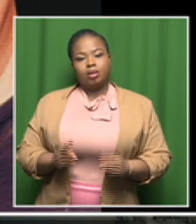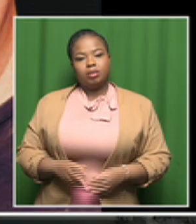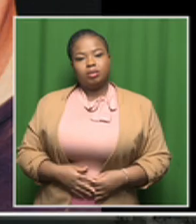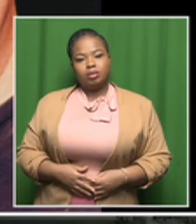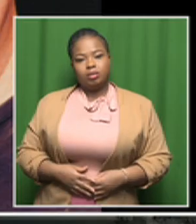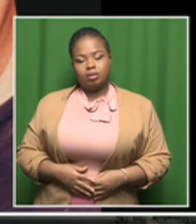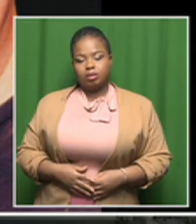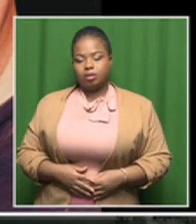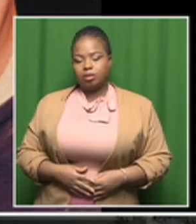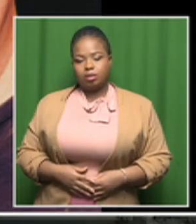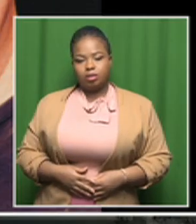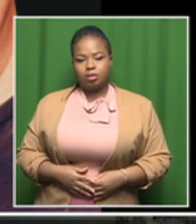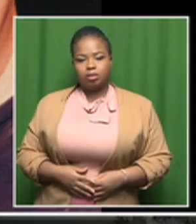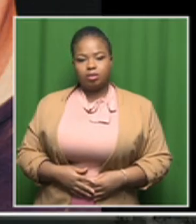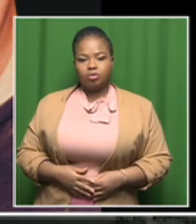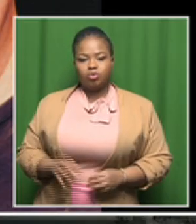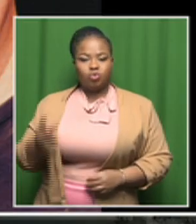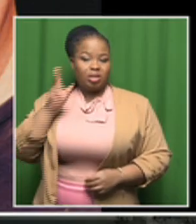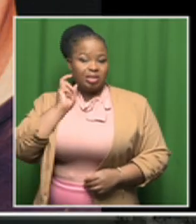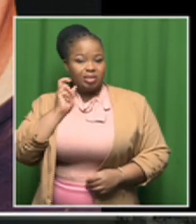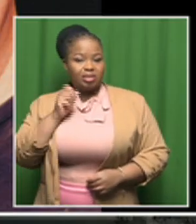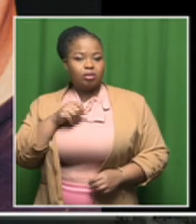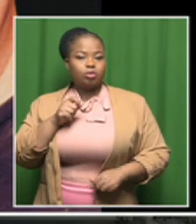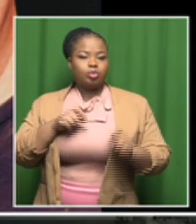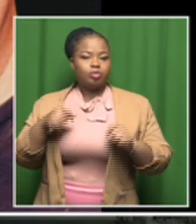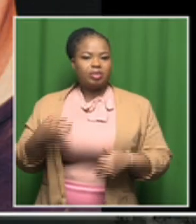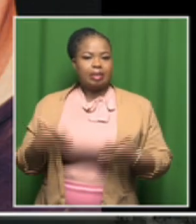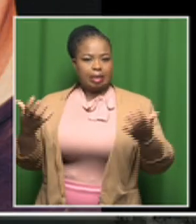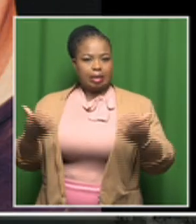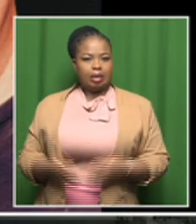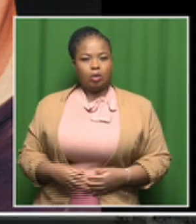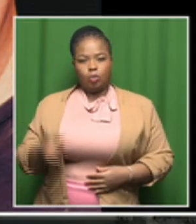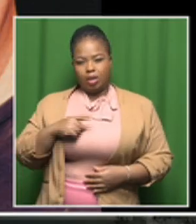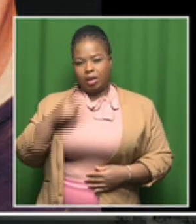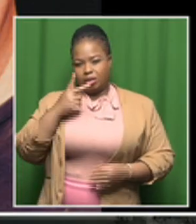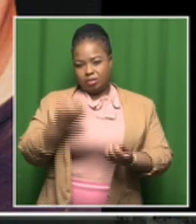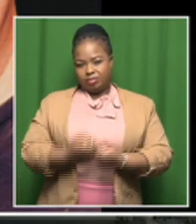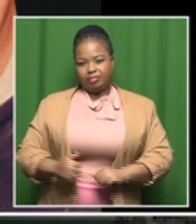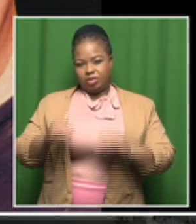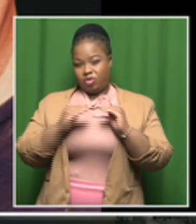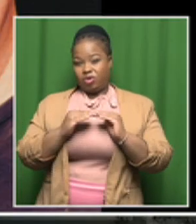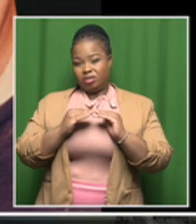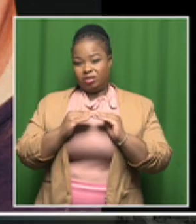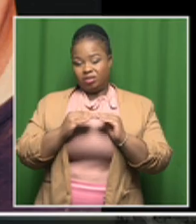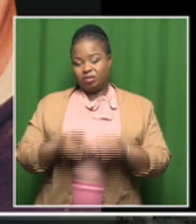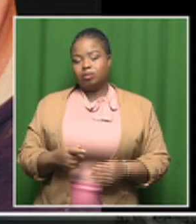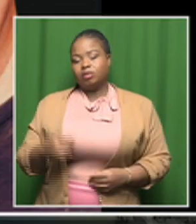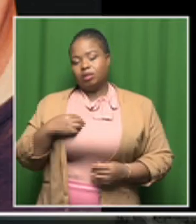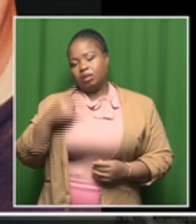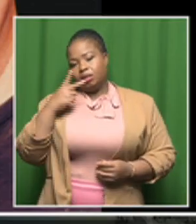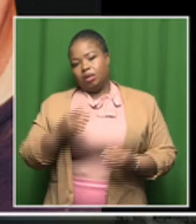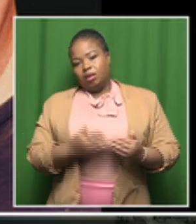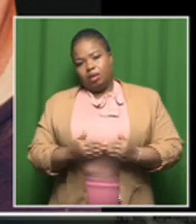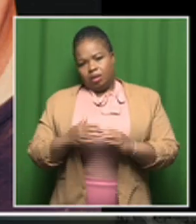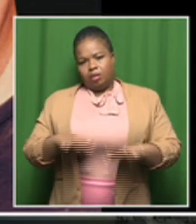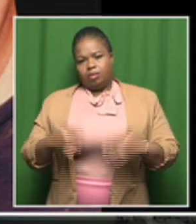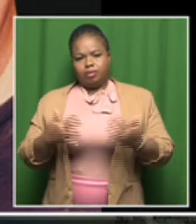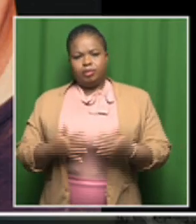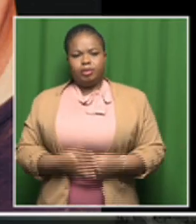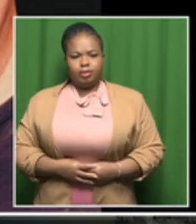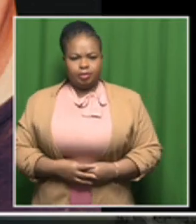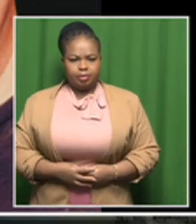lessen one's anger. There's, I look at our democracy and I just see the carelessness and